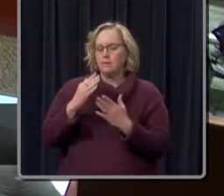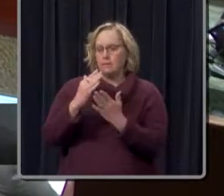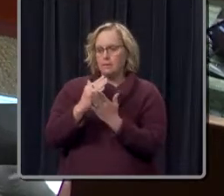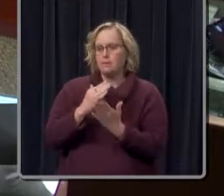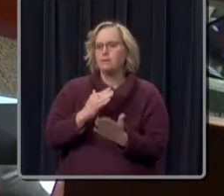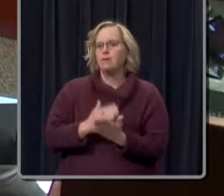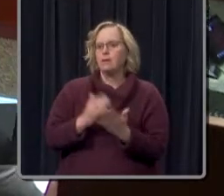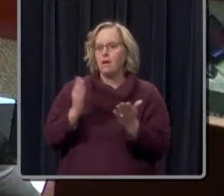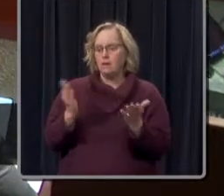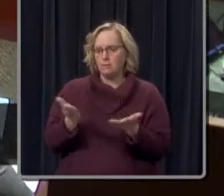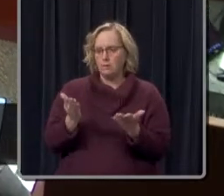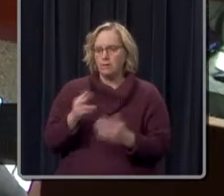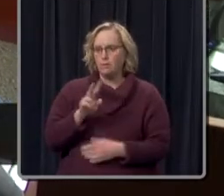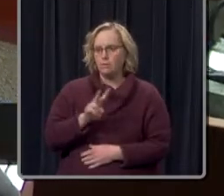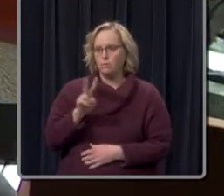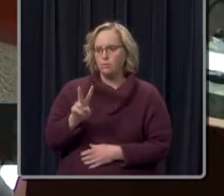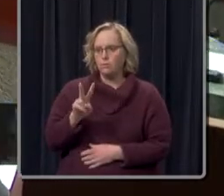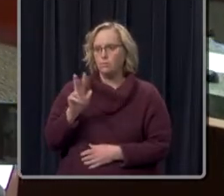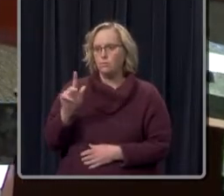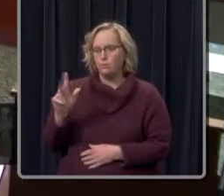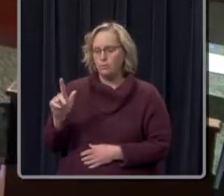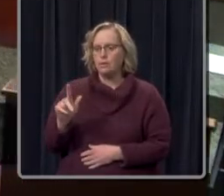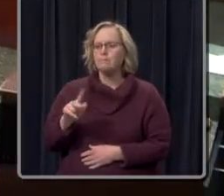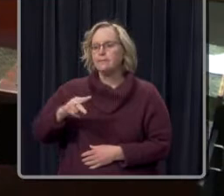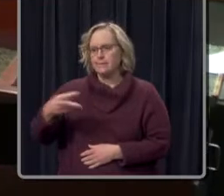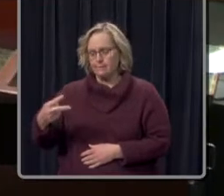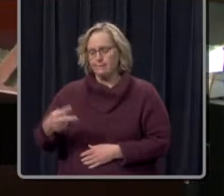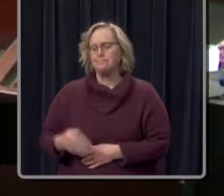2/2/23. Second.